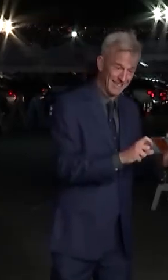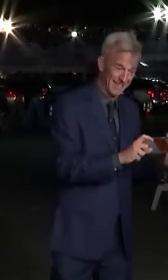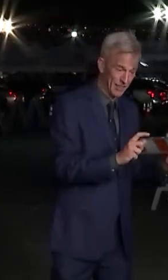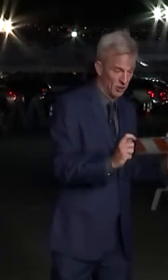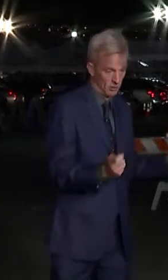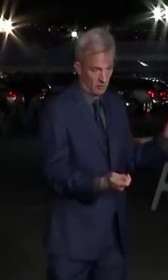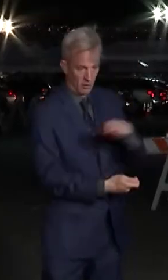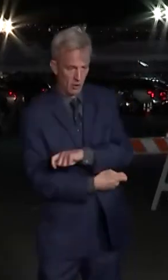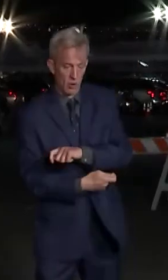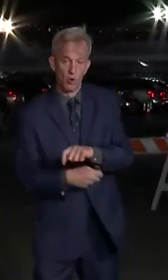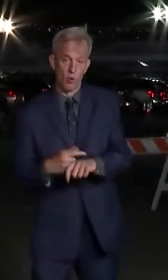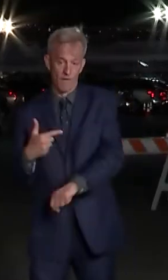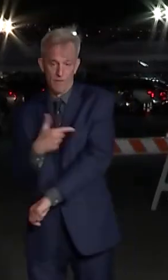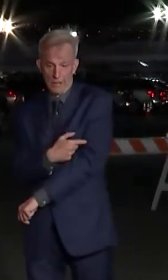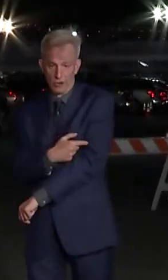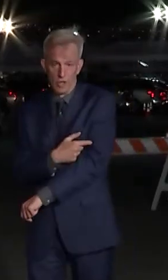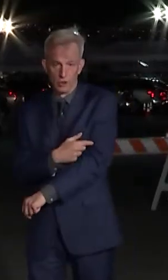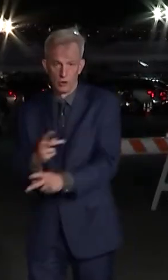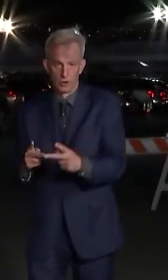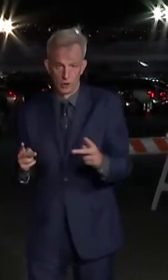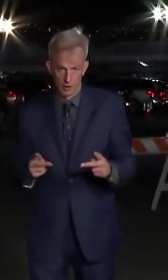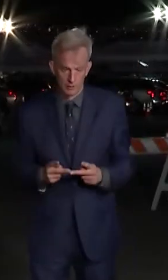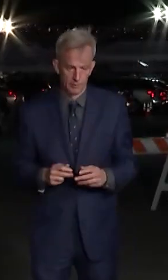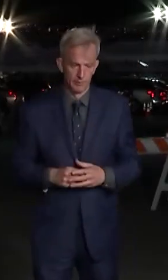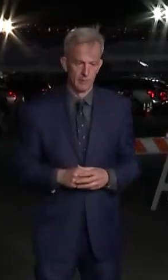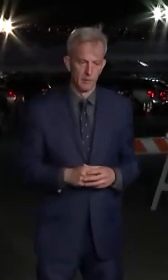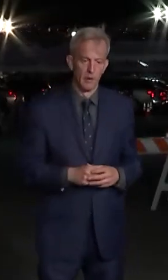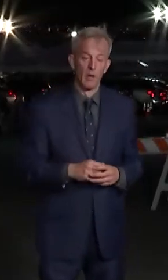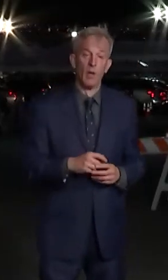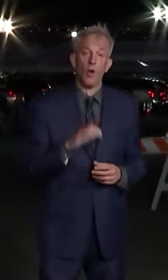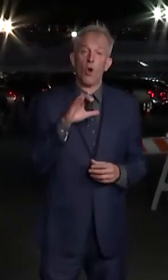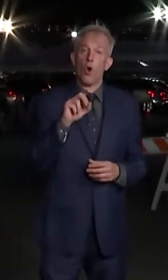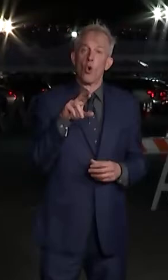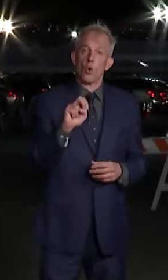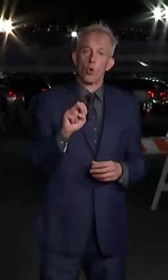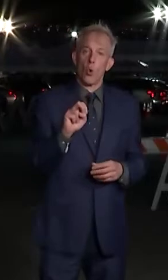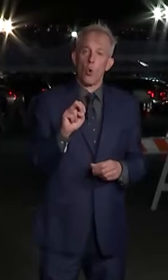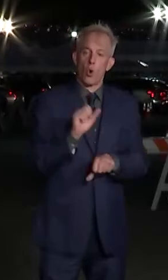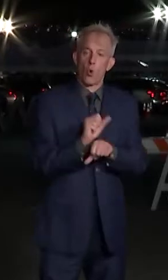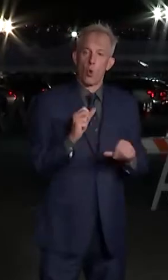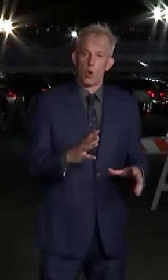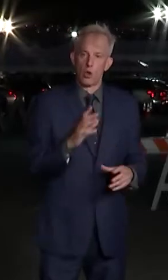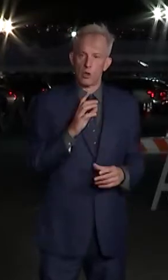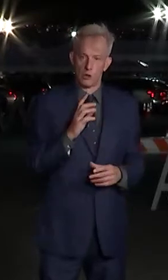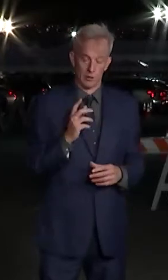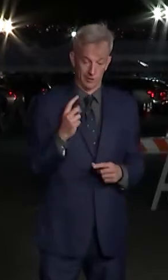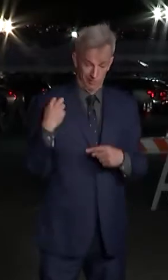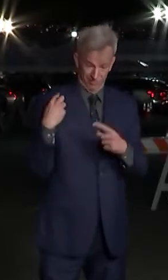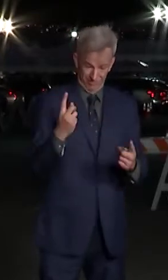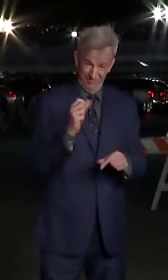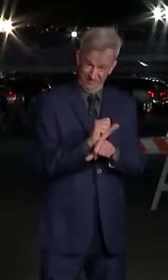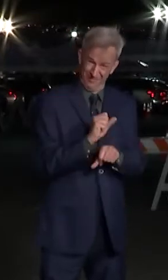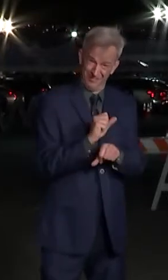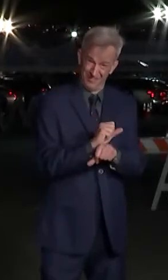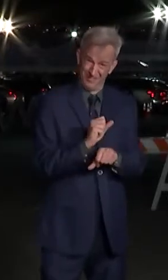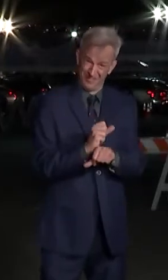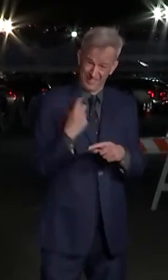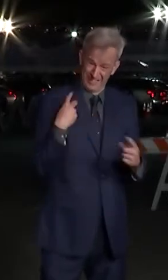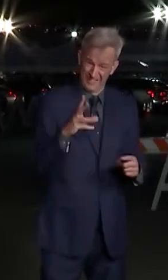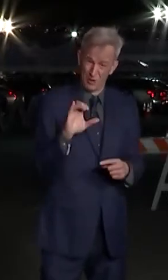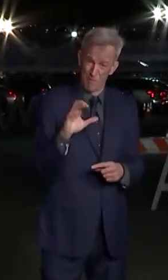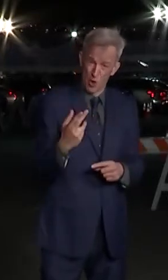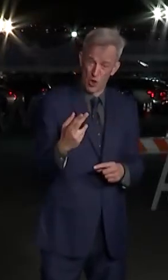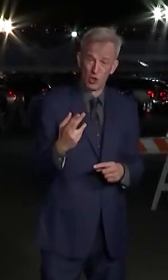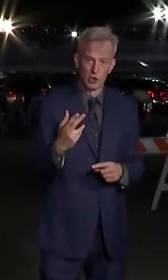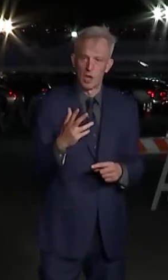mass vaccination site. They're digging in after working hard this past year in testing to make this vac